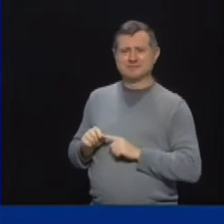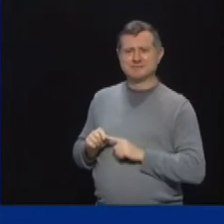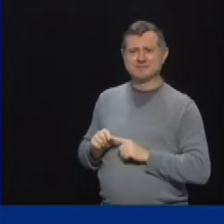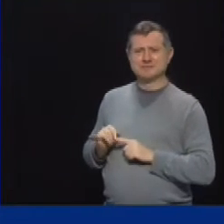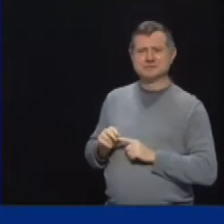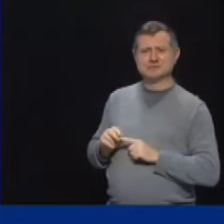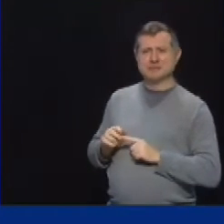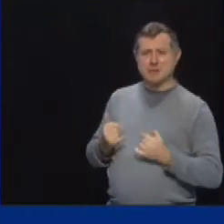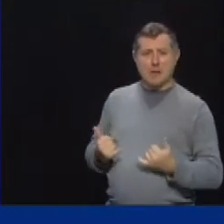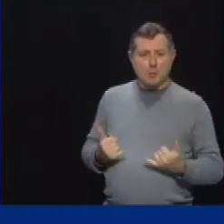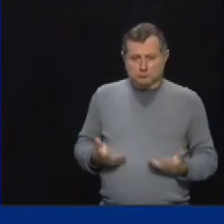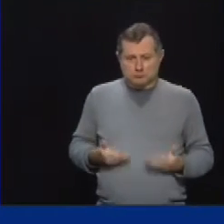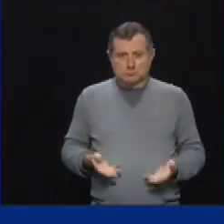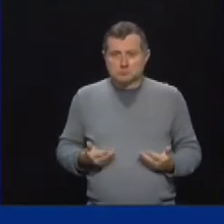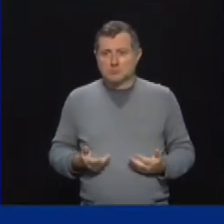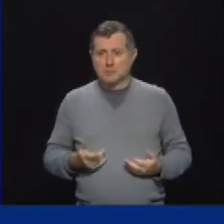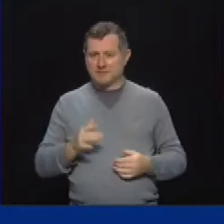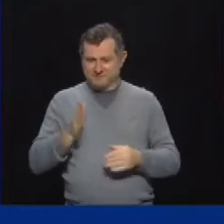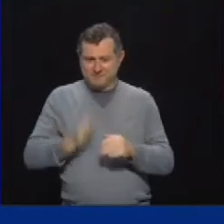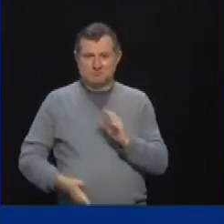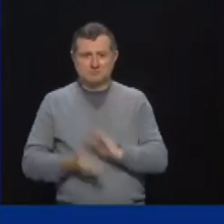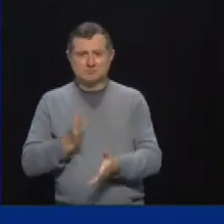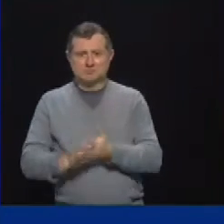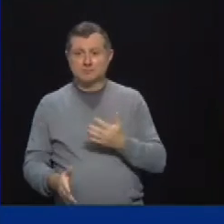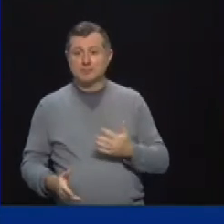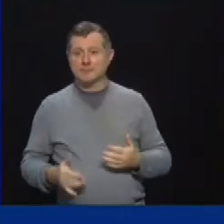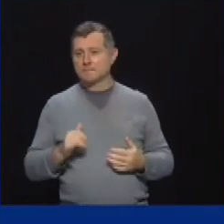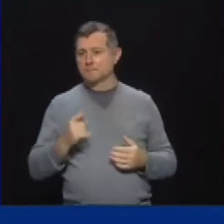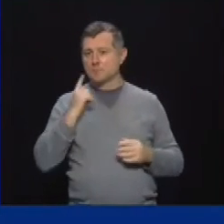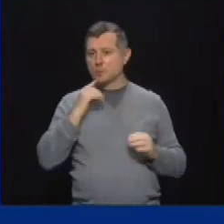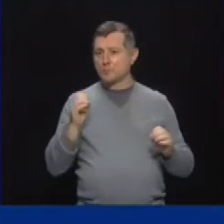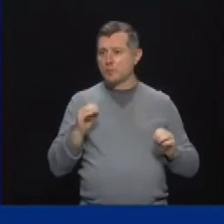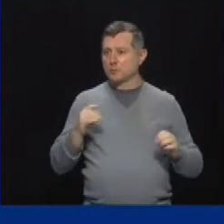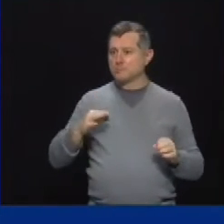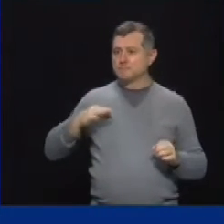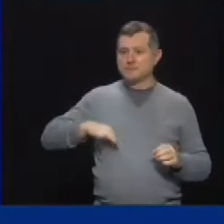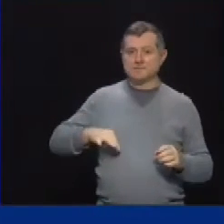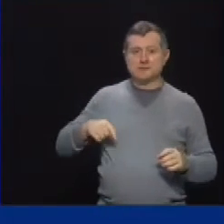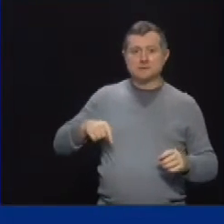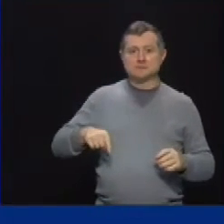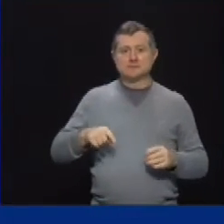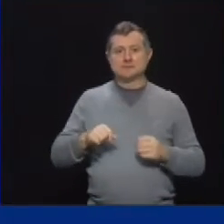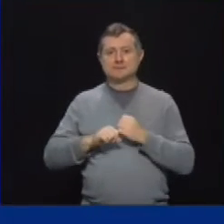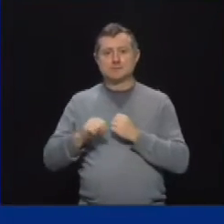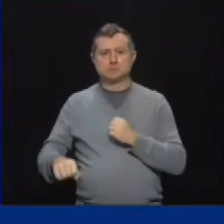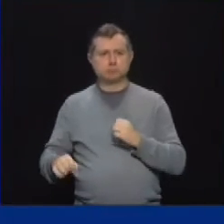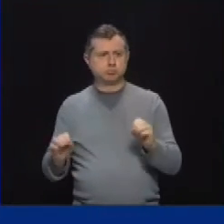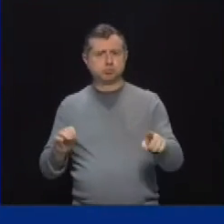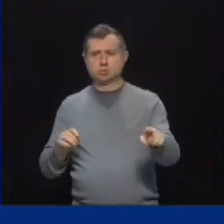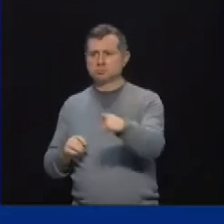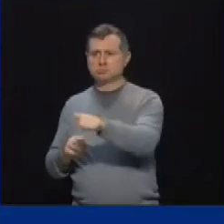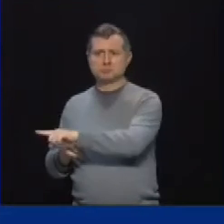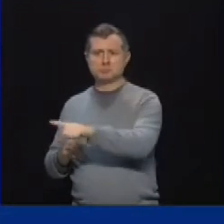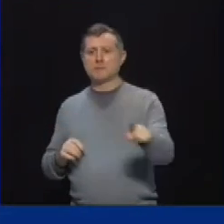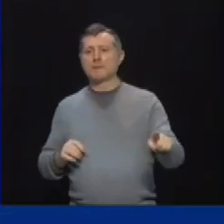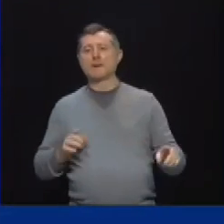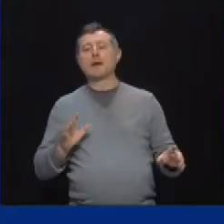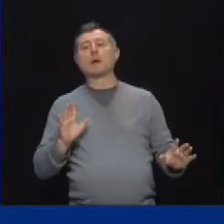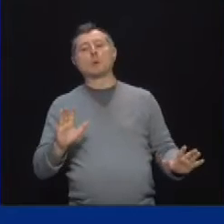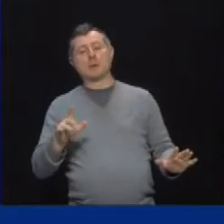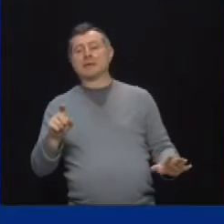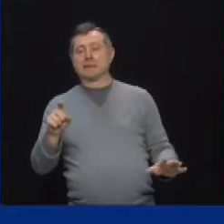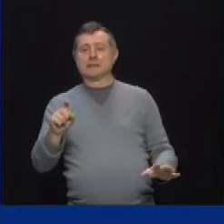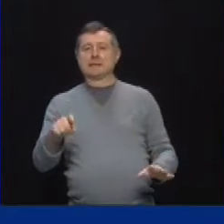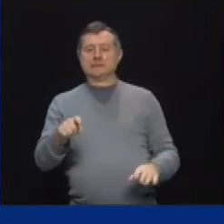in the state of New York who benefits from this extension, but also getting that time we need to get the money out, because there's still too much